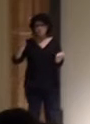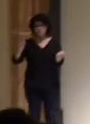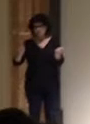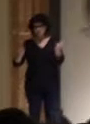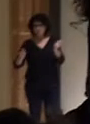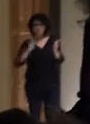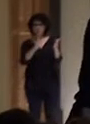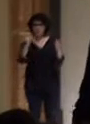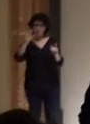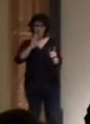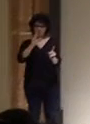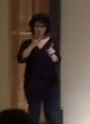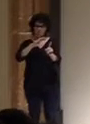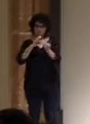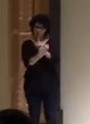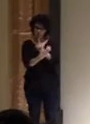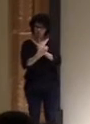business, environment,